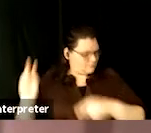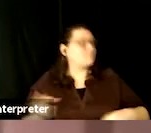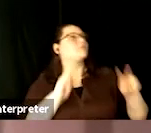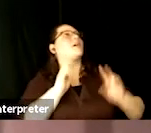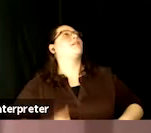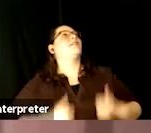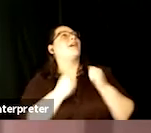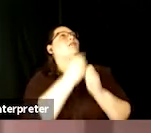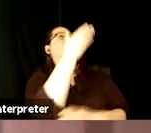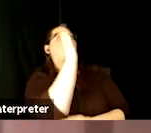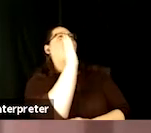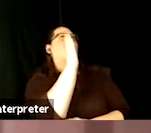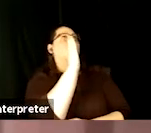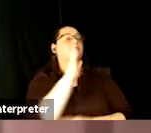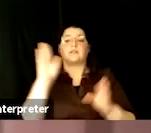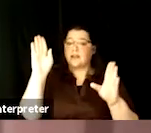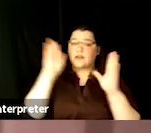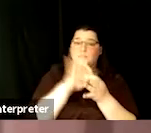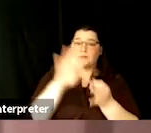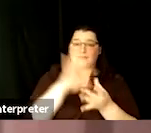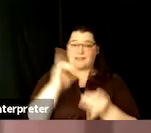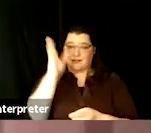Thanks be to God.